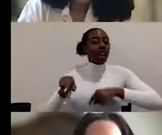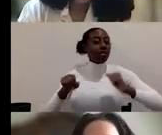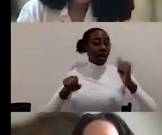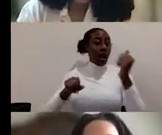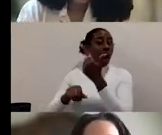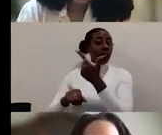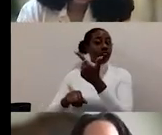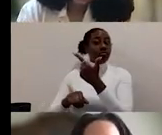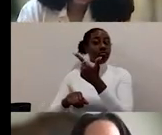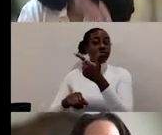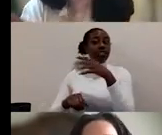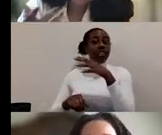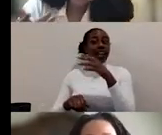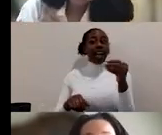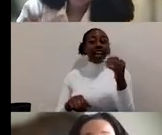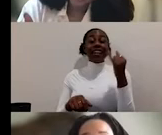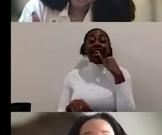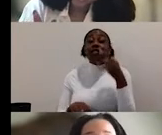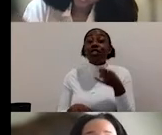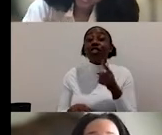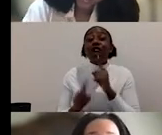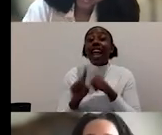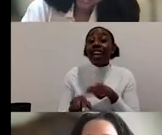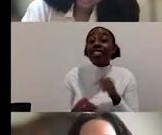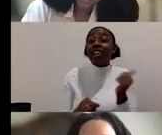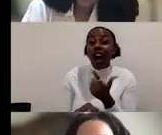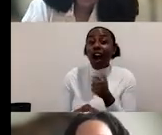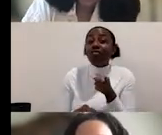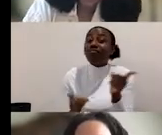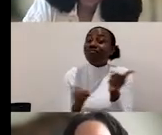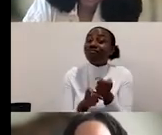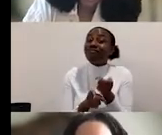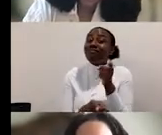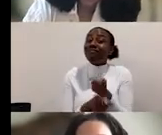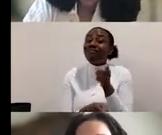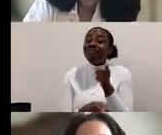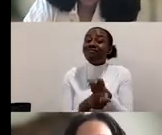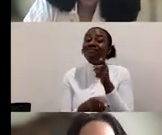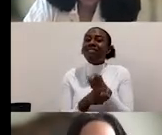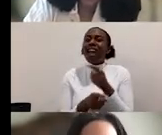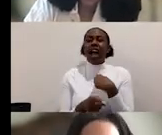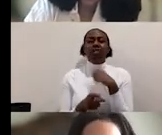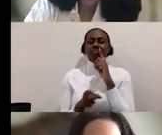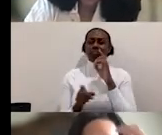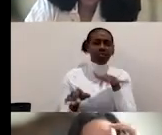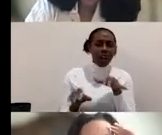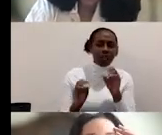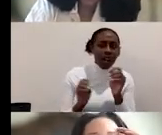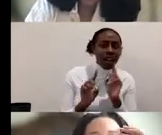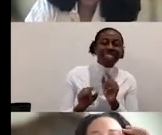And if you said that, you're correct. I was a little shook for a second. I was like, wait a minute. Yes.